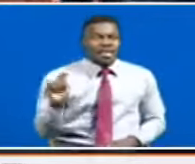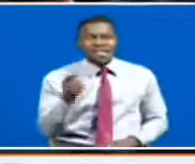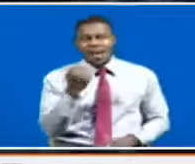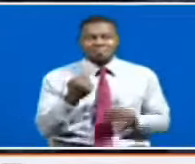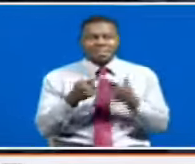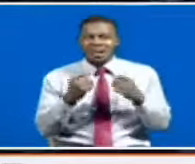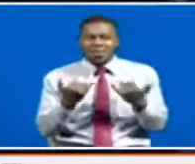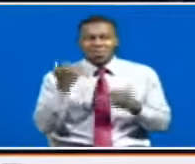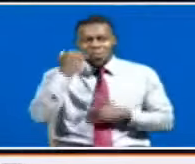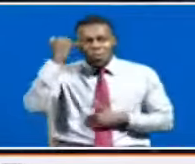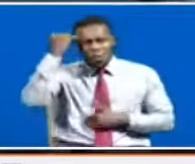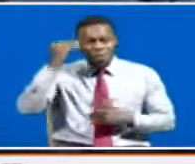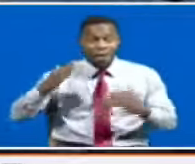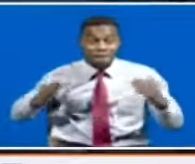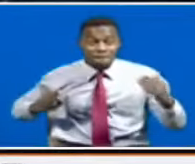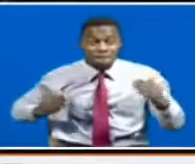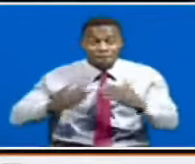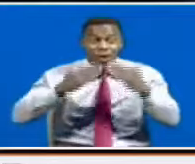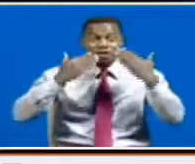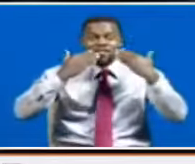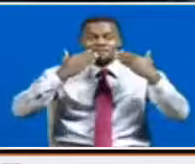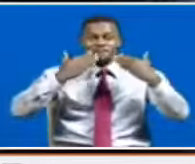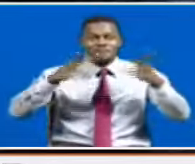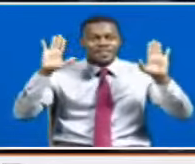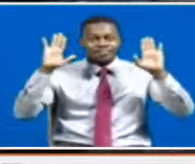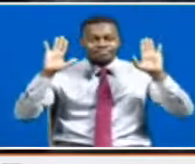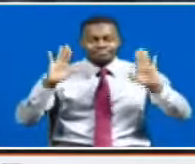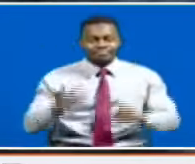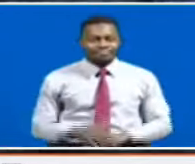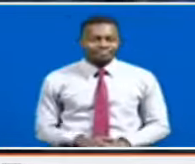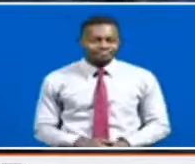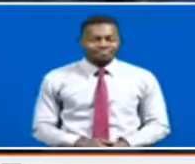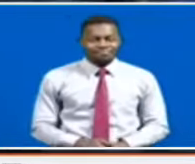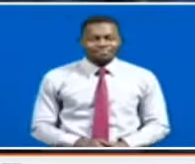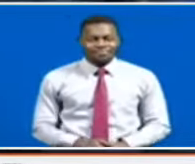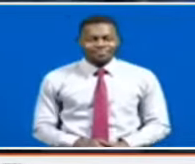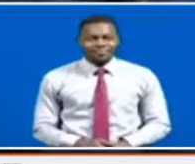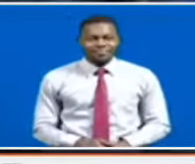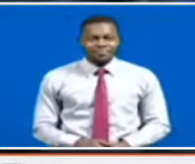police. Daniel Kariuki, KTN News, Nairobi.